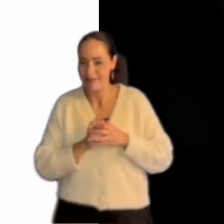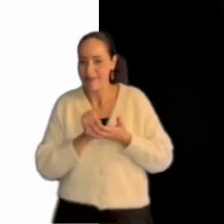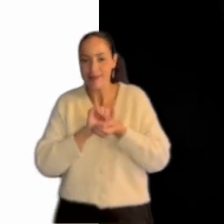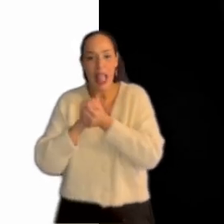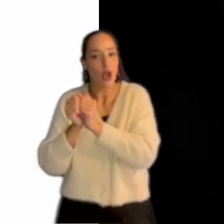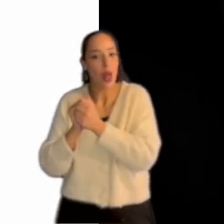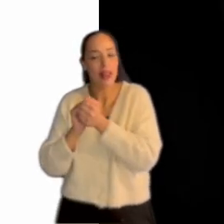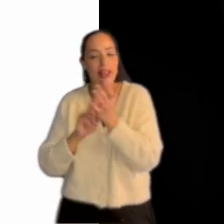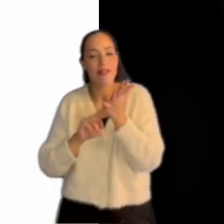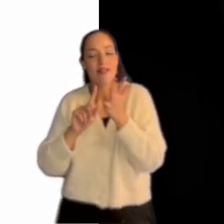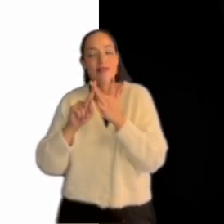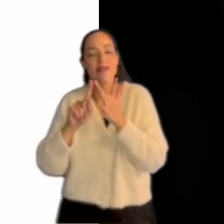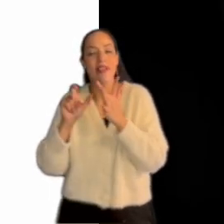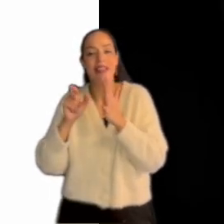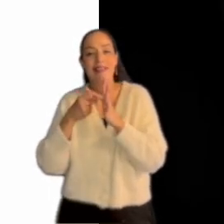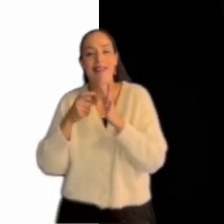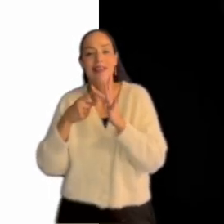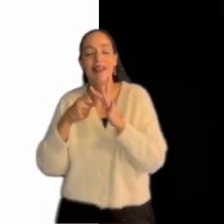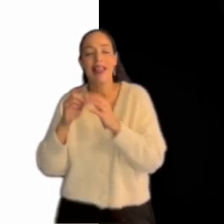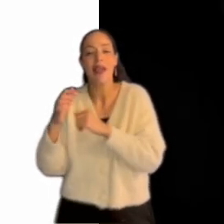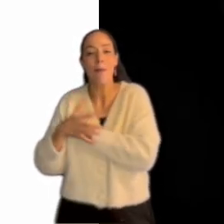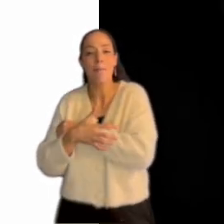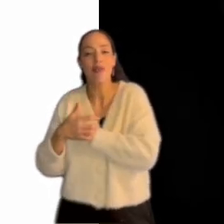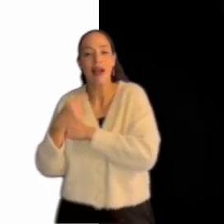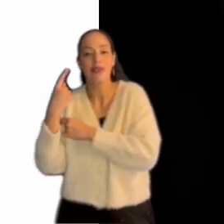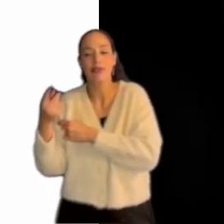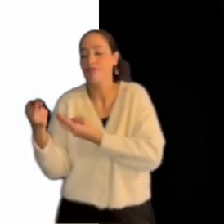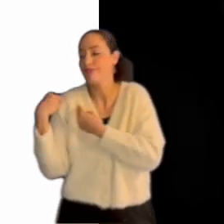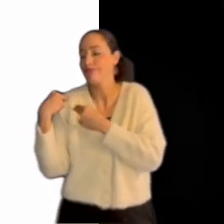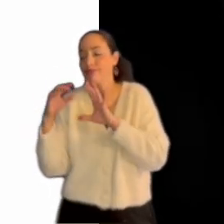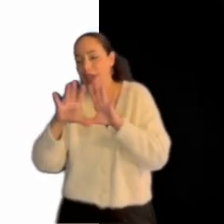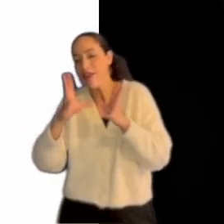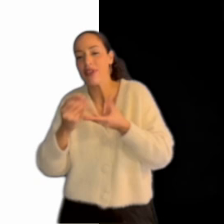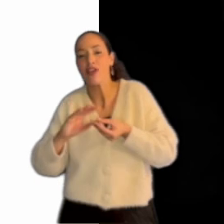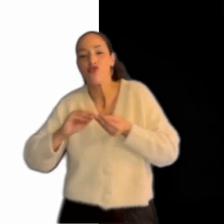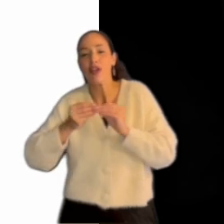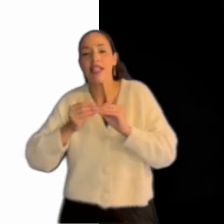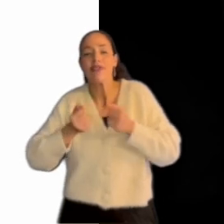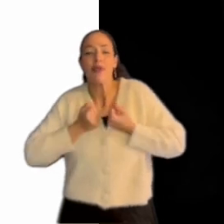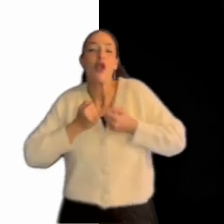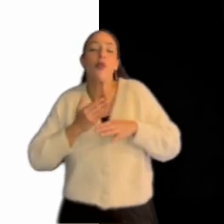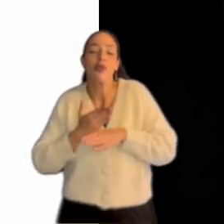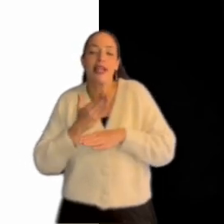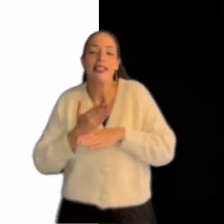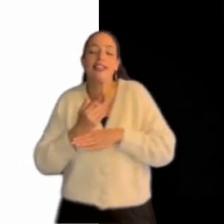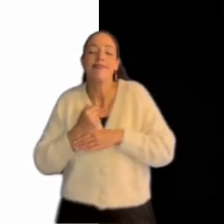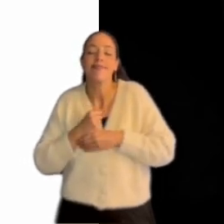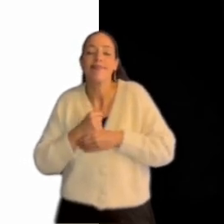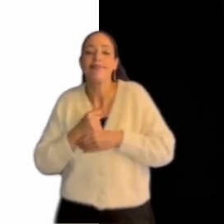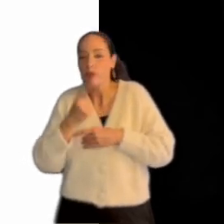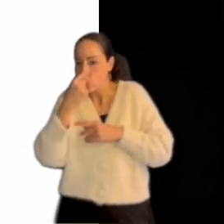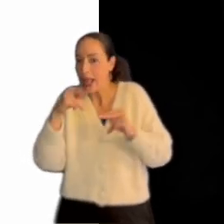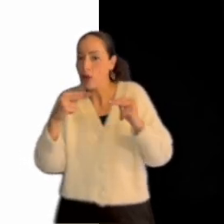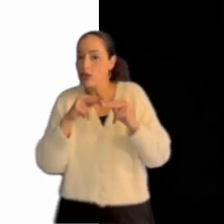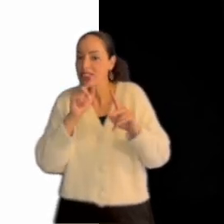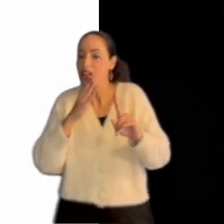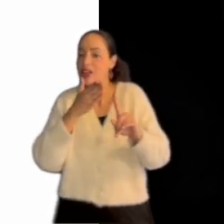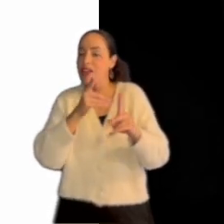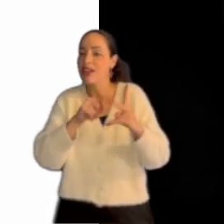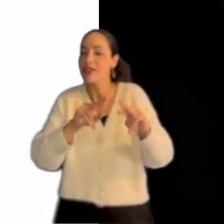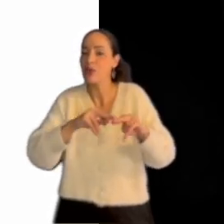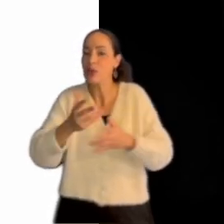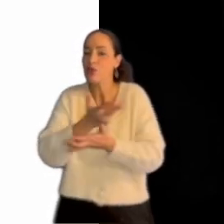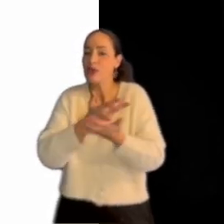my own practice, can also be contacted directly if you wish to discuss ideas. Self-compassion. Finally, if